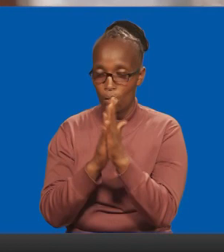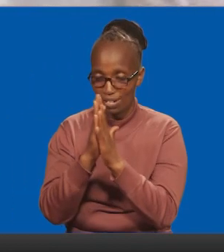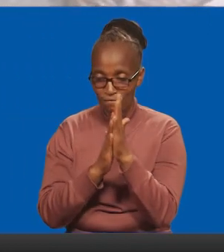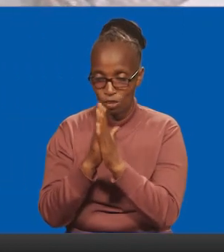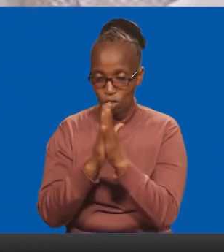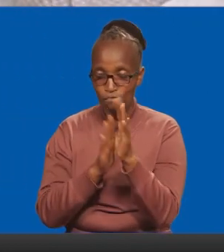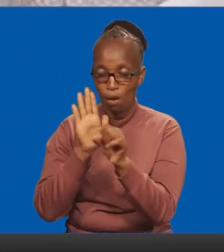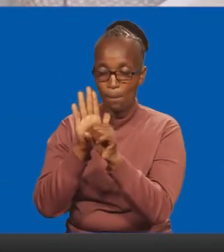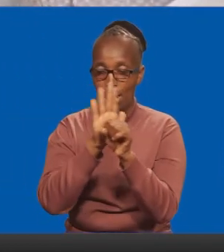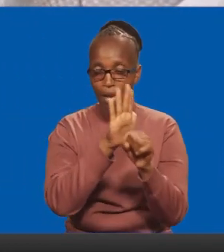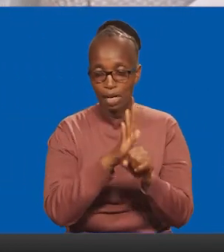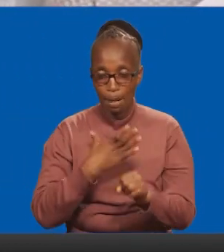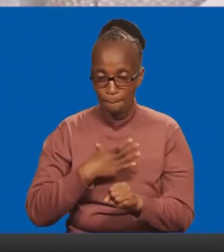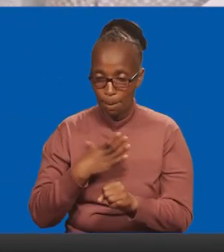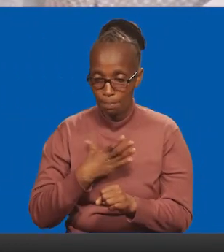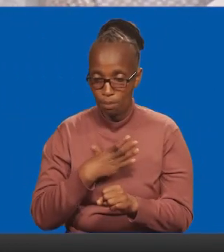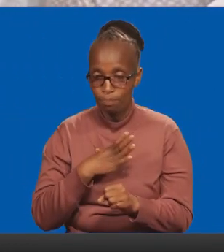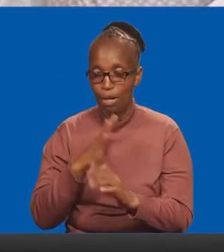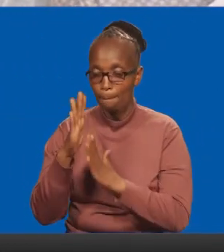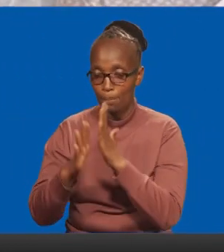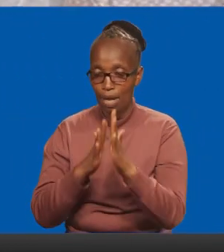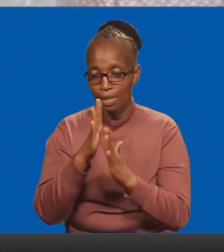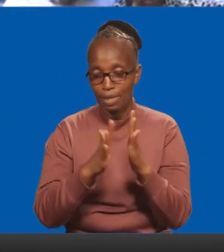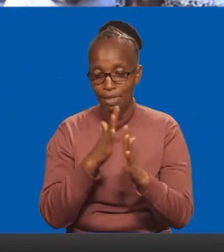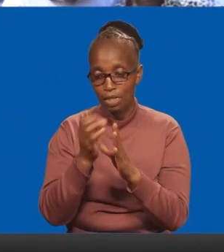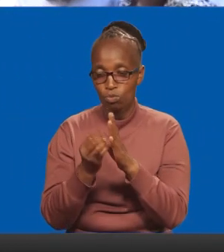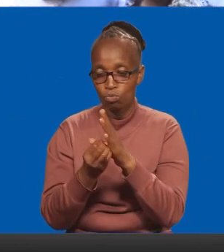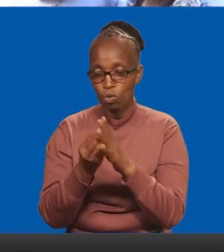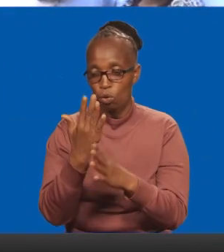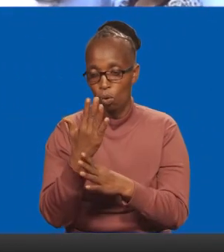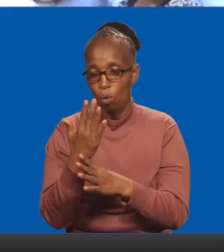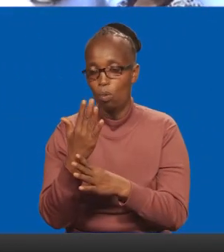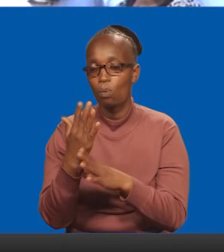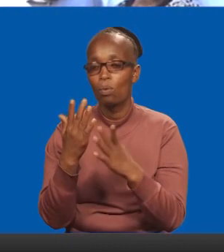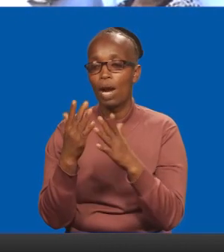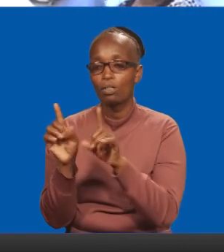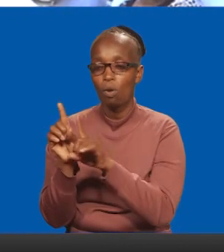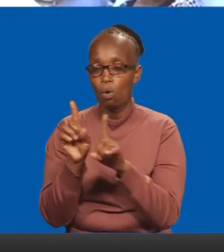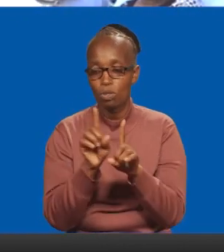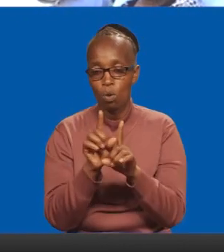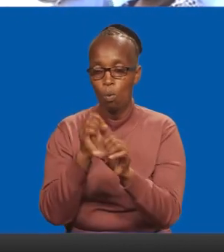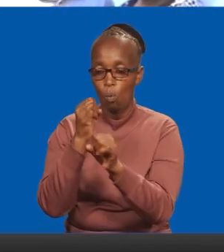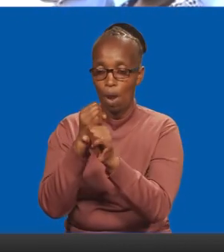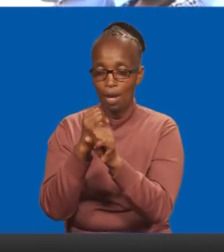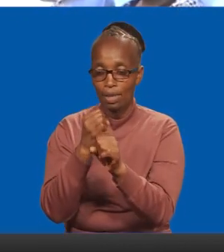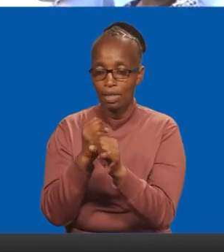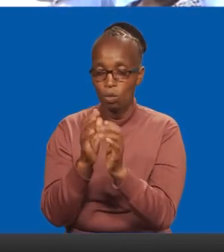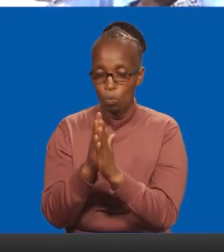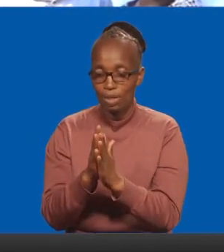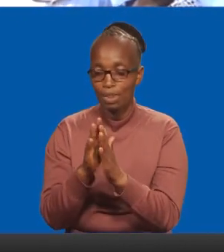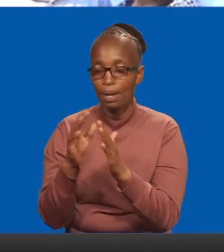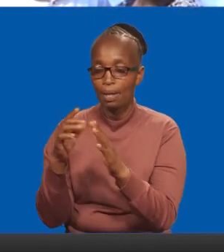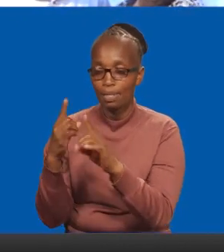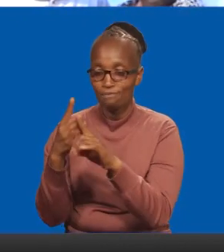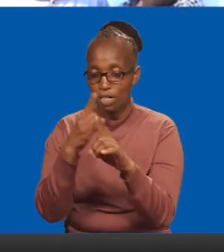vikuu kwa watalii humu nchini, inapania kuanzisha baraza la utalii kwa minajili ya kubuni sera, kuimarisha miundombinu na